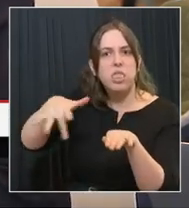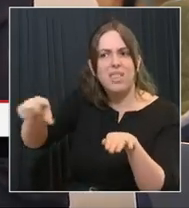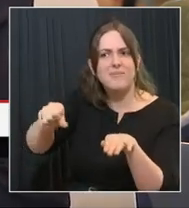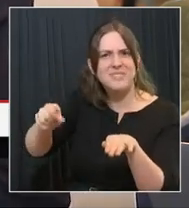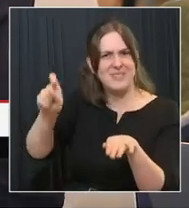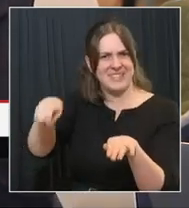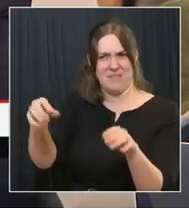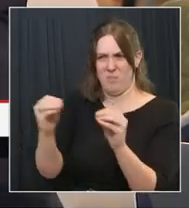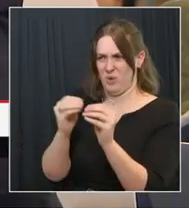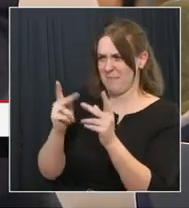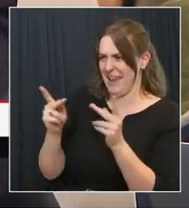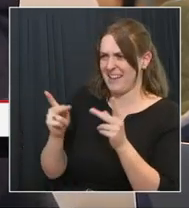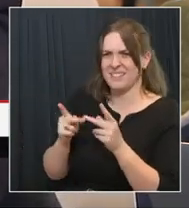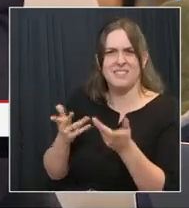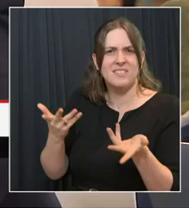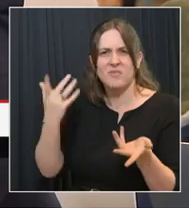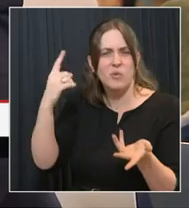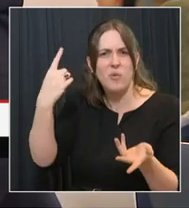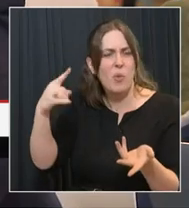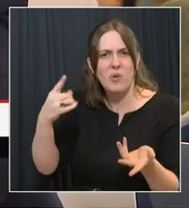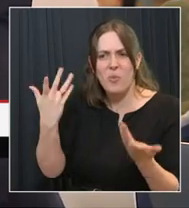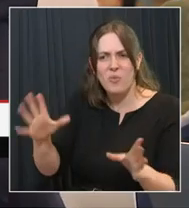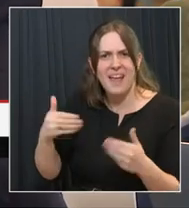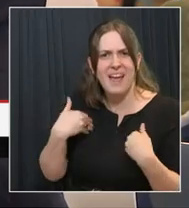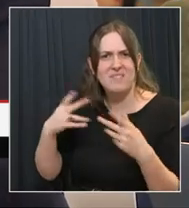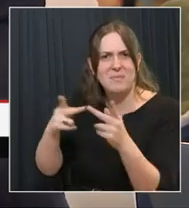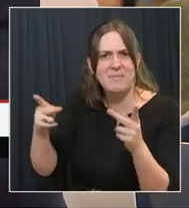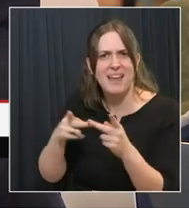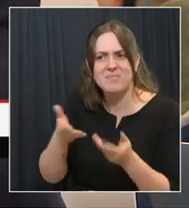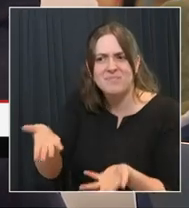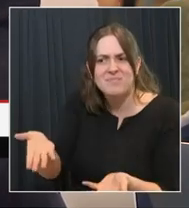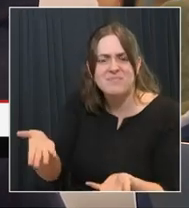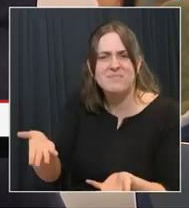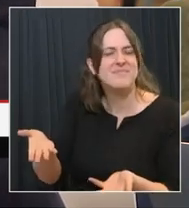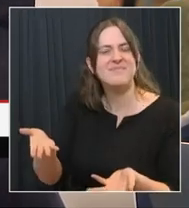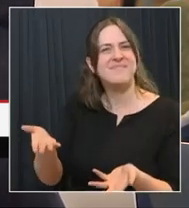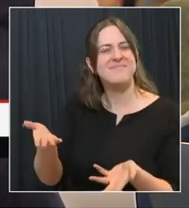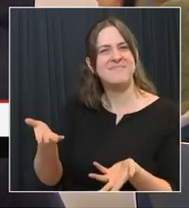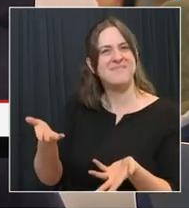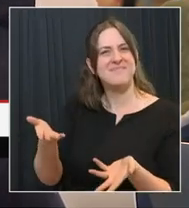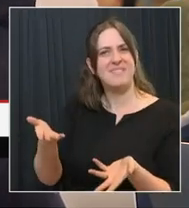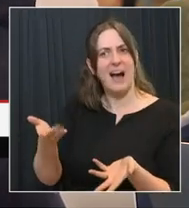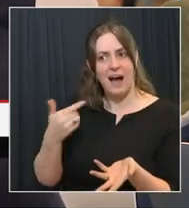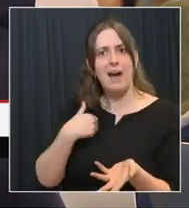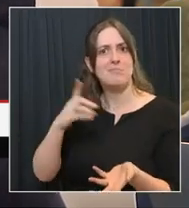about there's a need for real savings and real right sizing of the DC